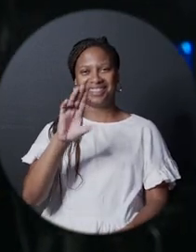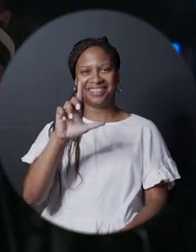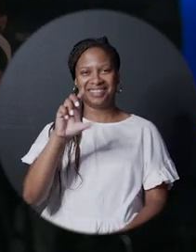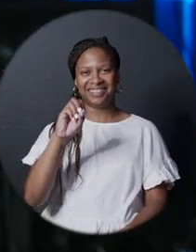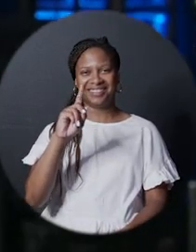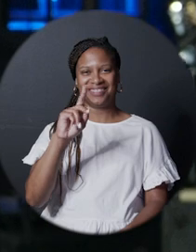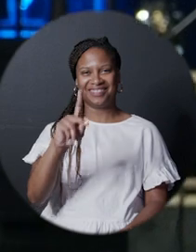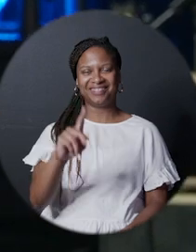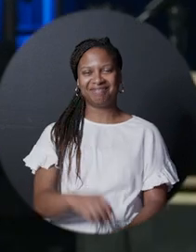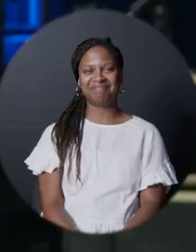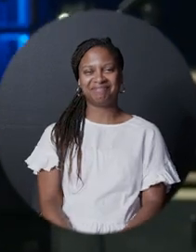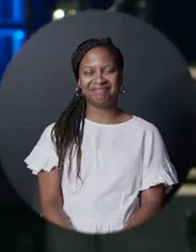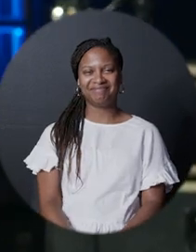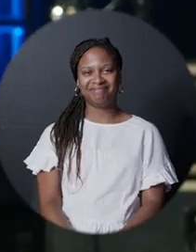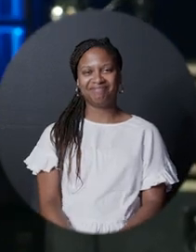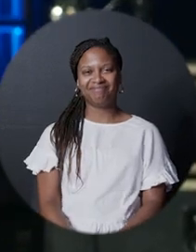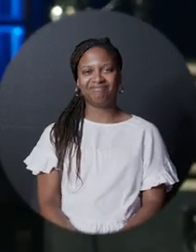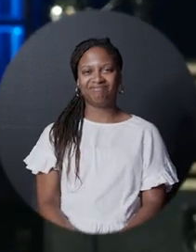Still blocking.